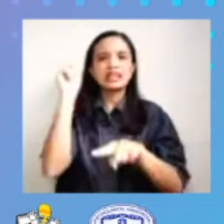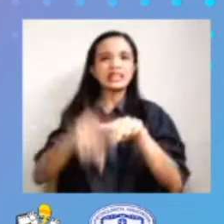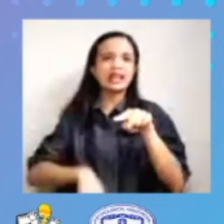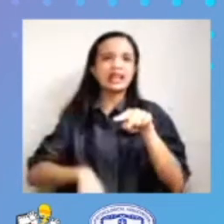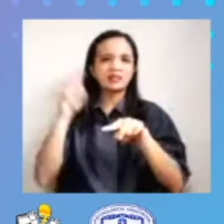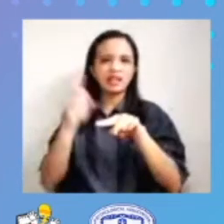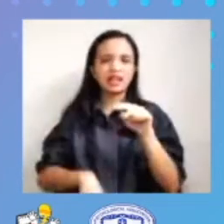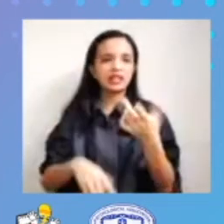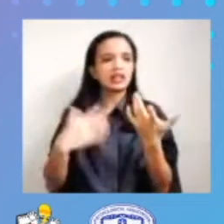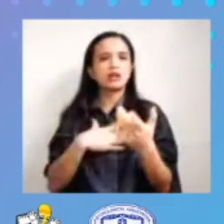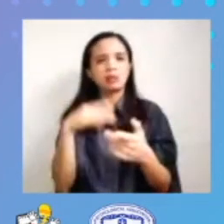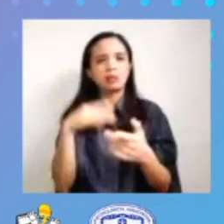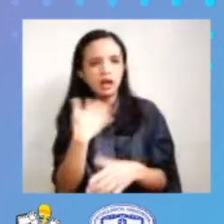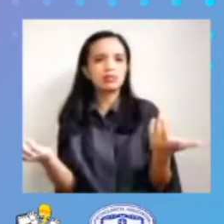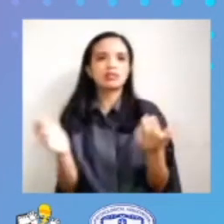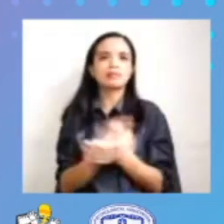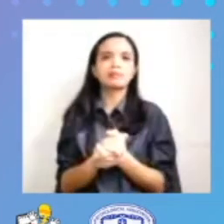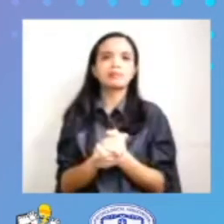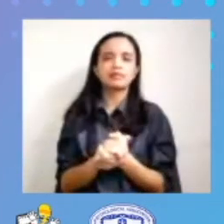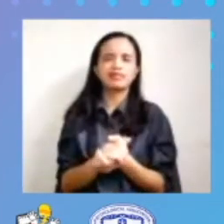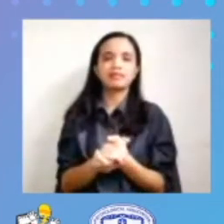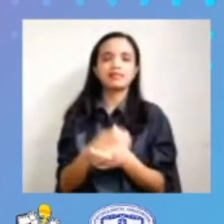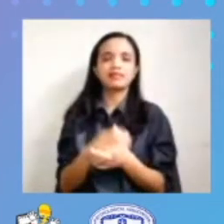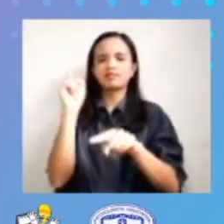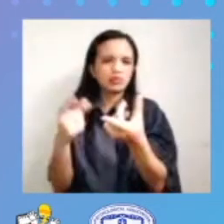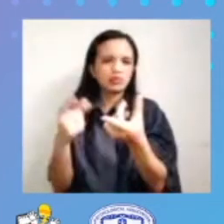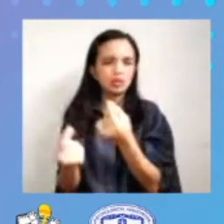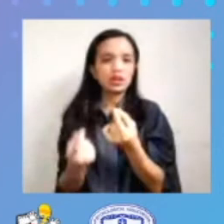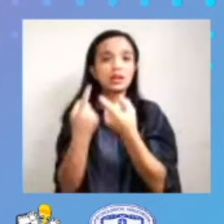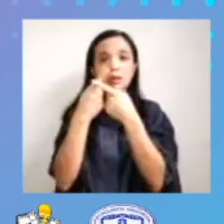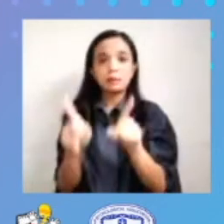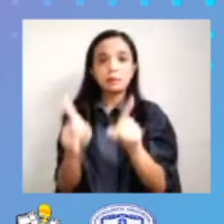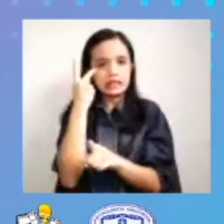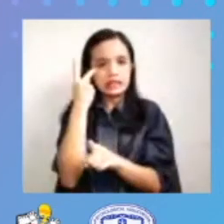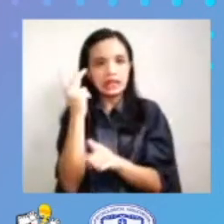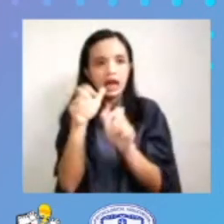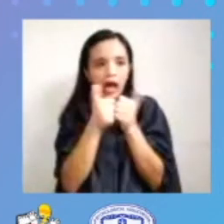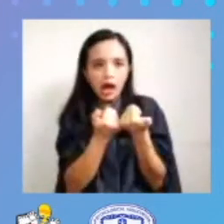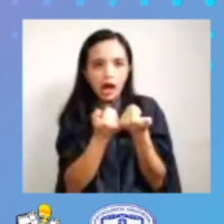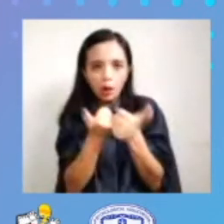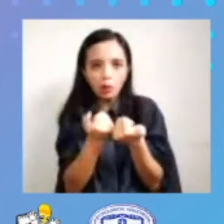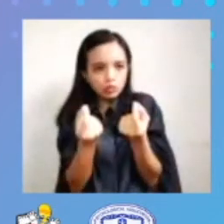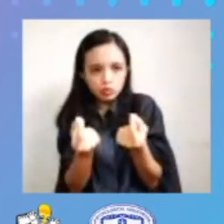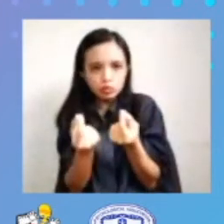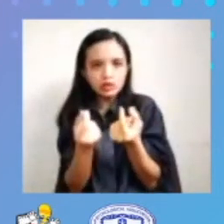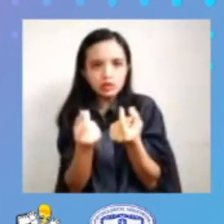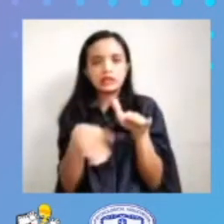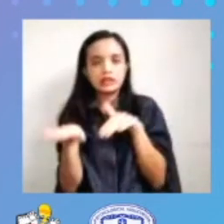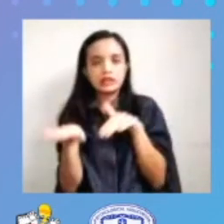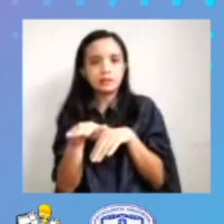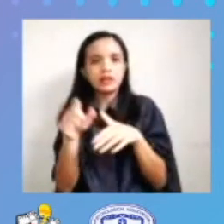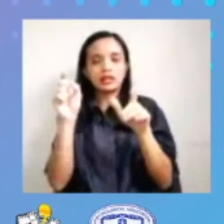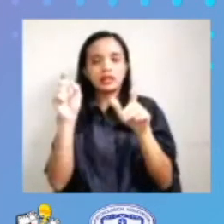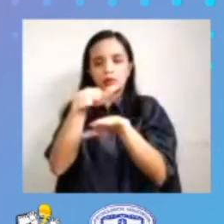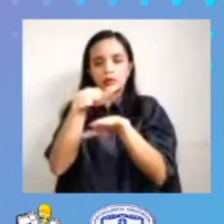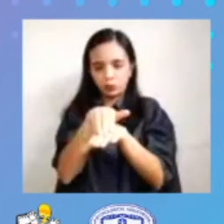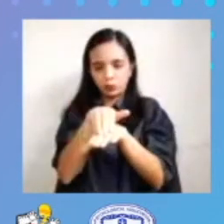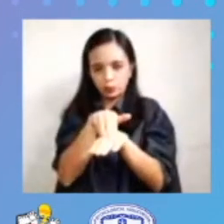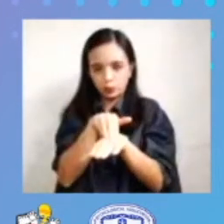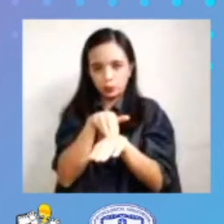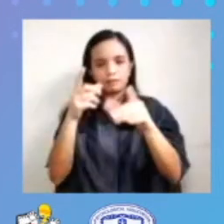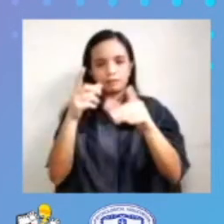need to heat up the engine. You need to warm up, right? And then you start off slowly. It was mentioned here many times. Also, Ms. Ye mentioned